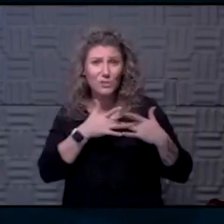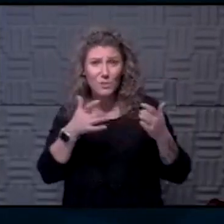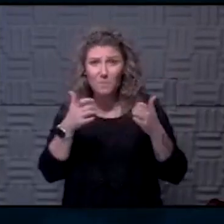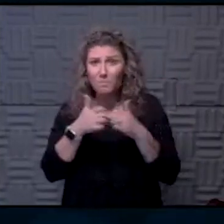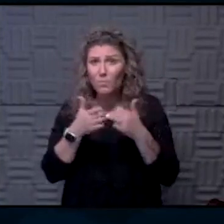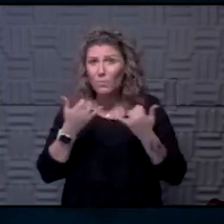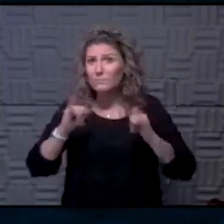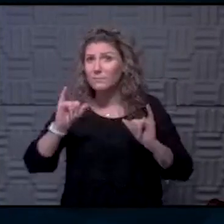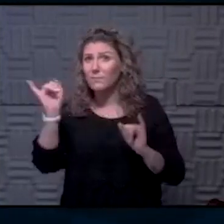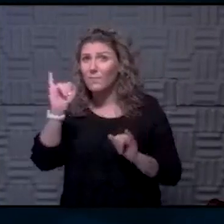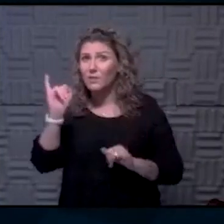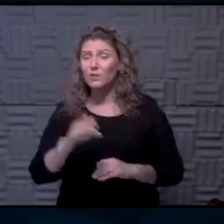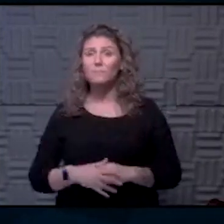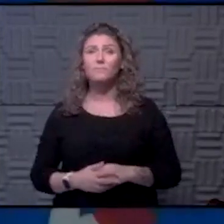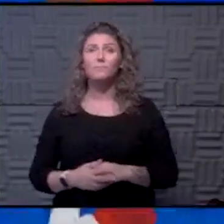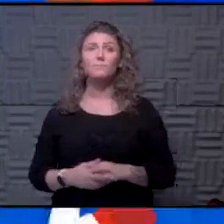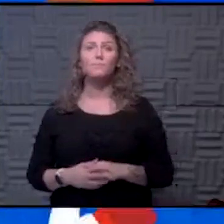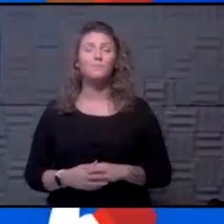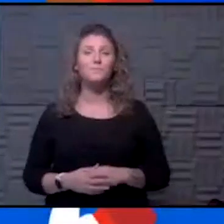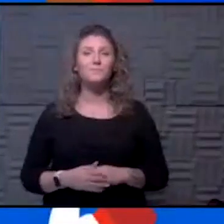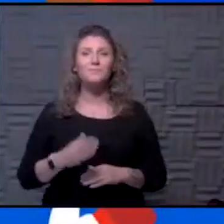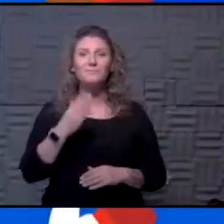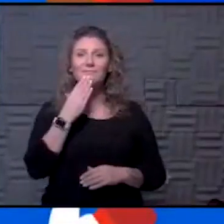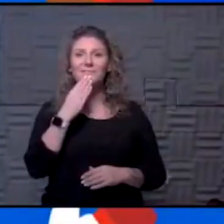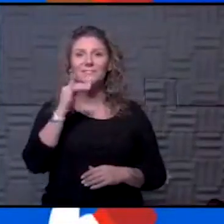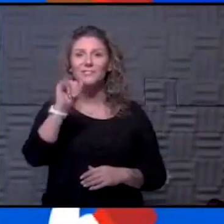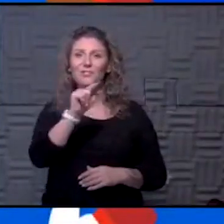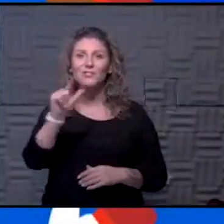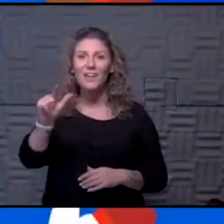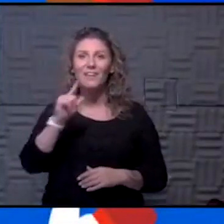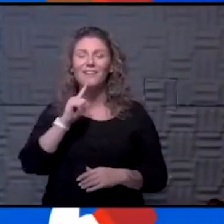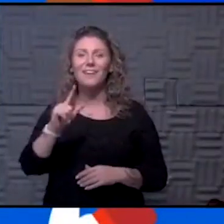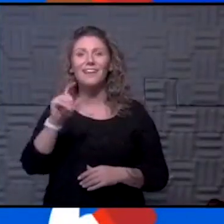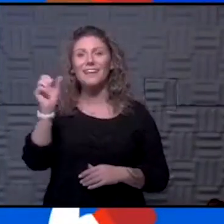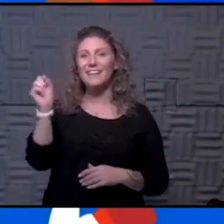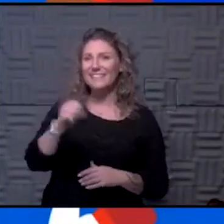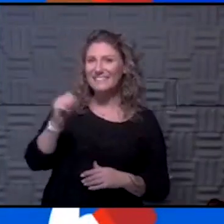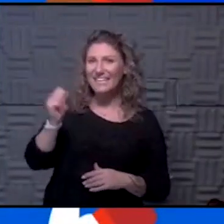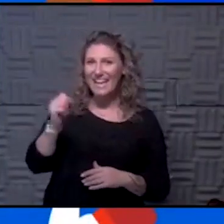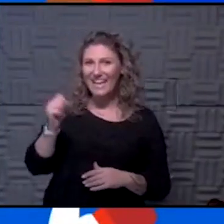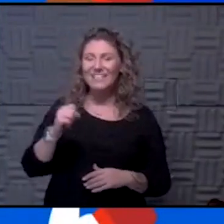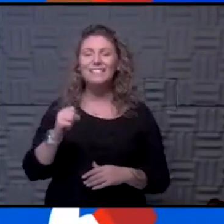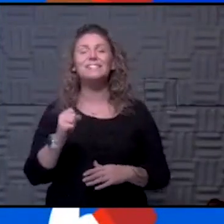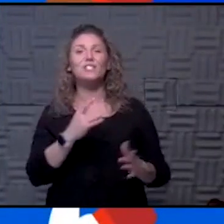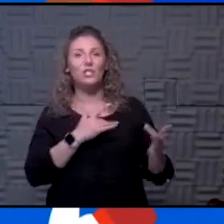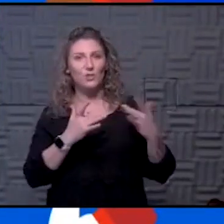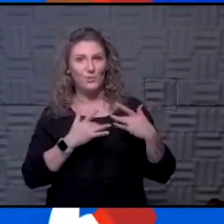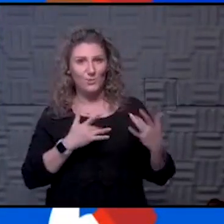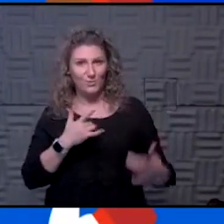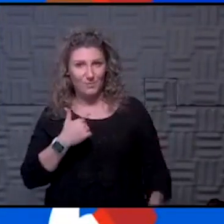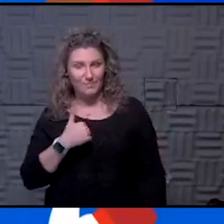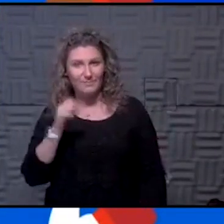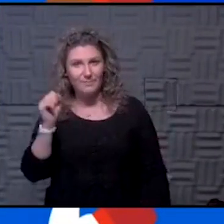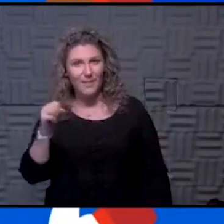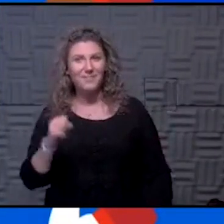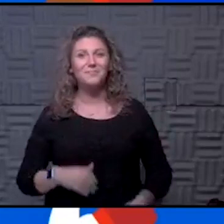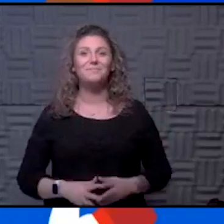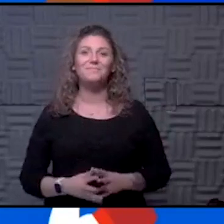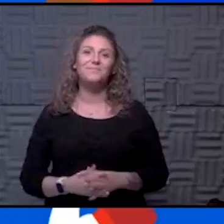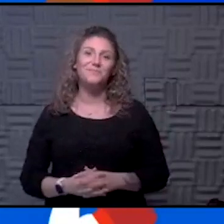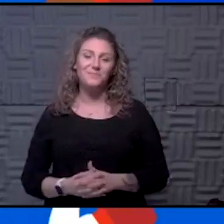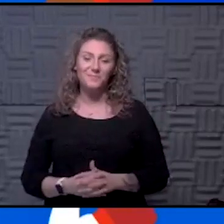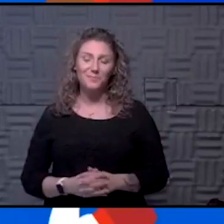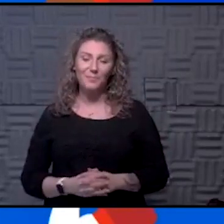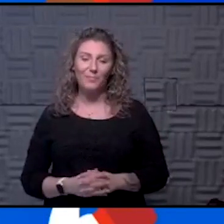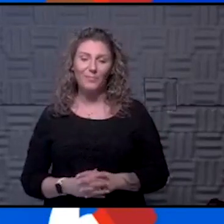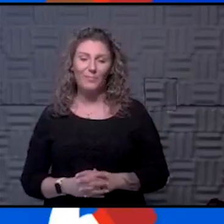infection? Thank you, Jill. Yes, it does concern. It concerns me. There's no